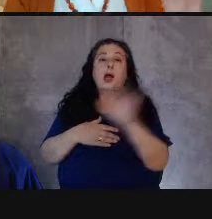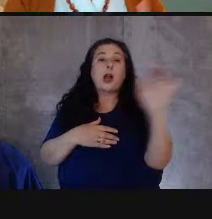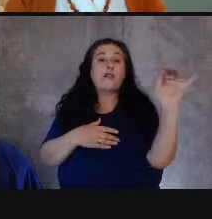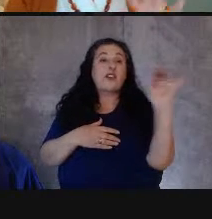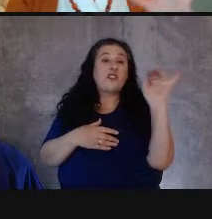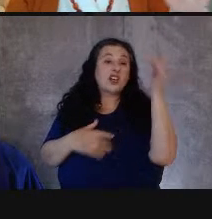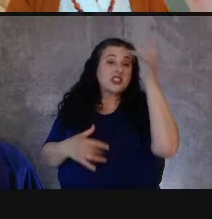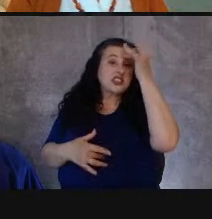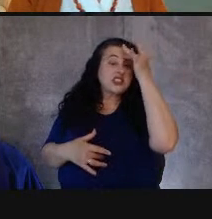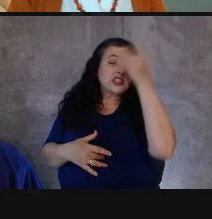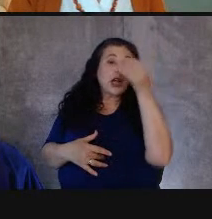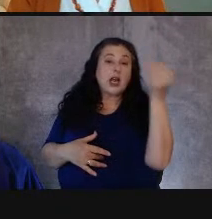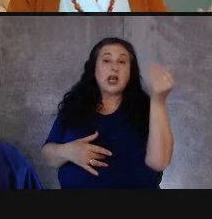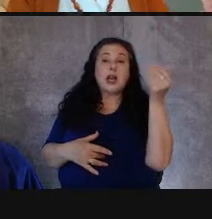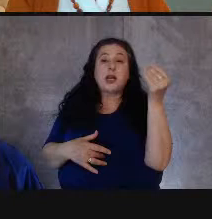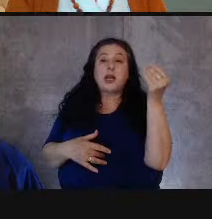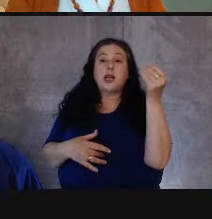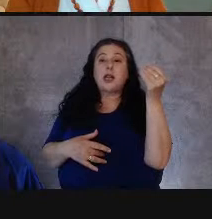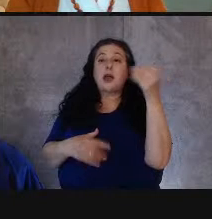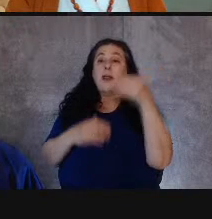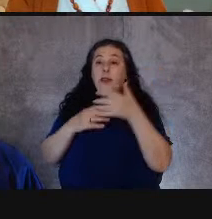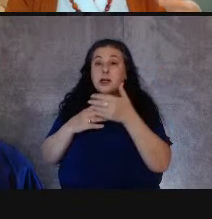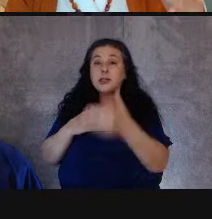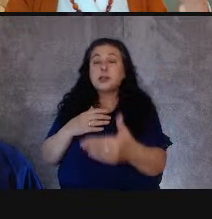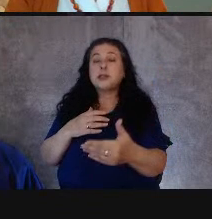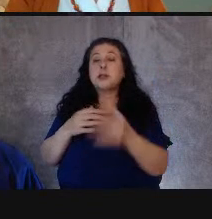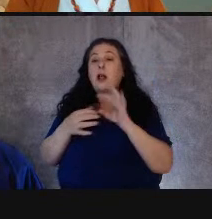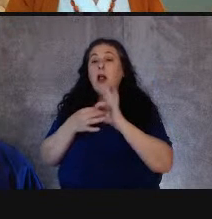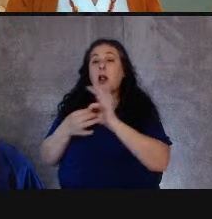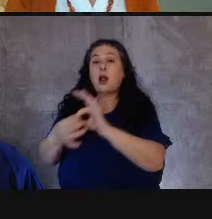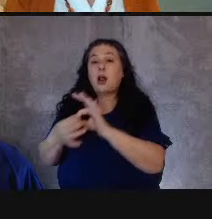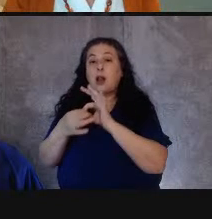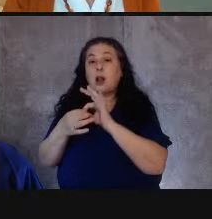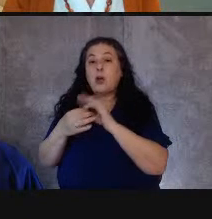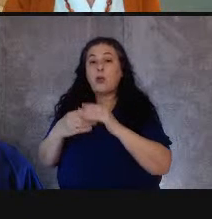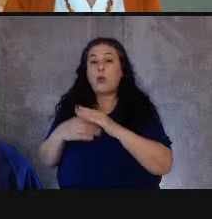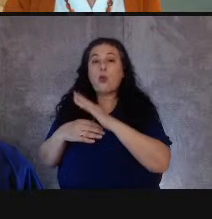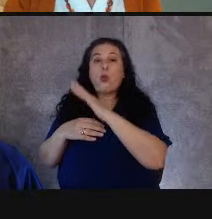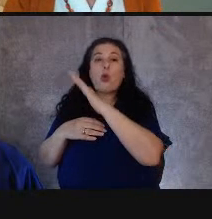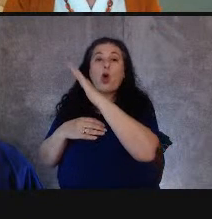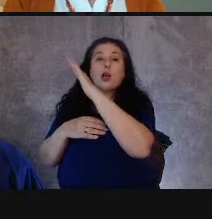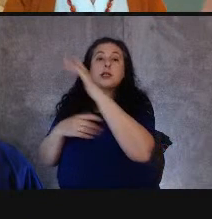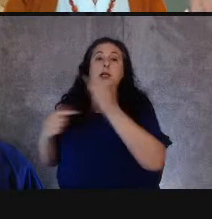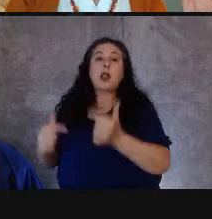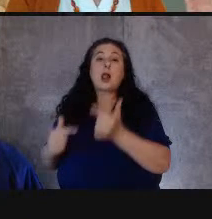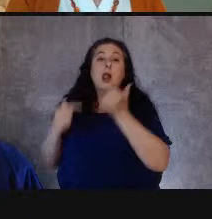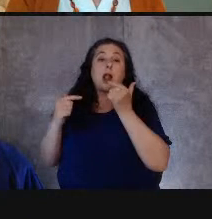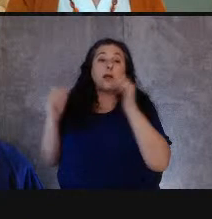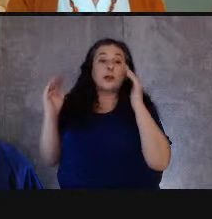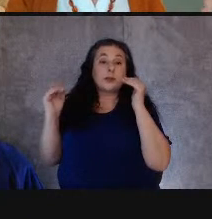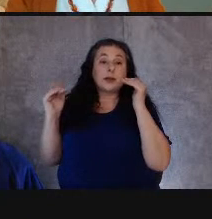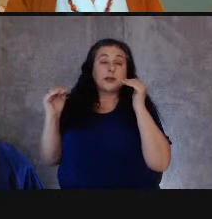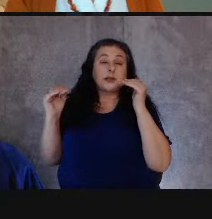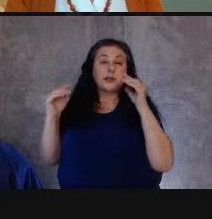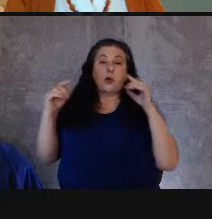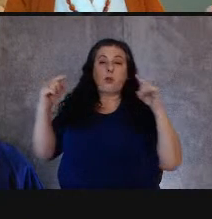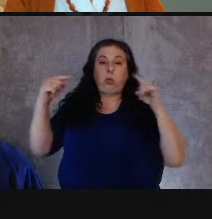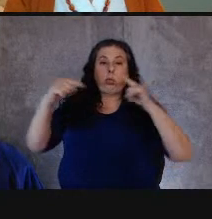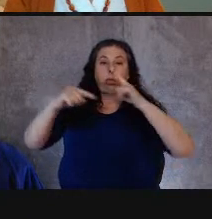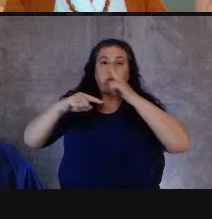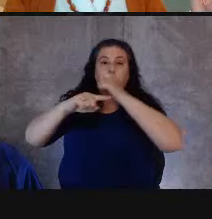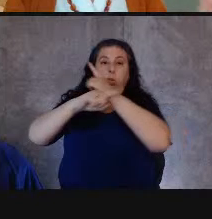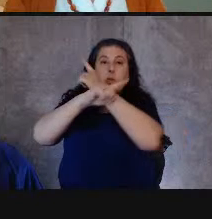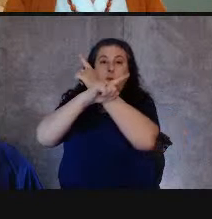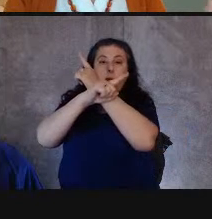disease and the subsequent correlated rise in life expectancy, so much of